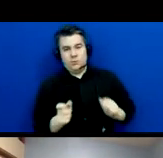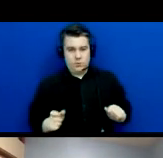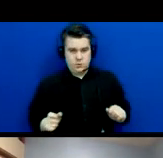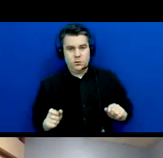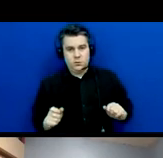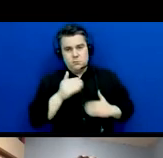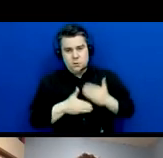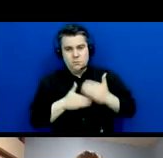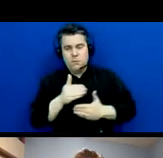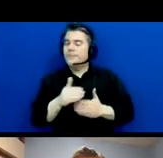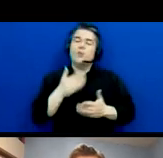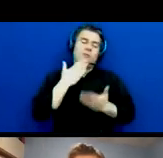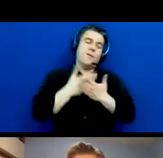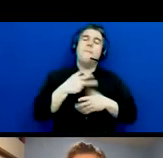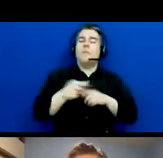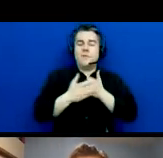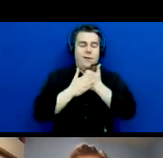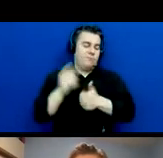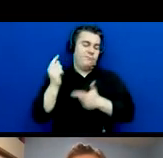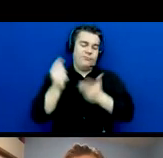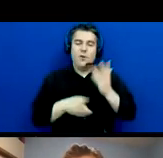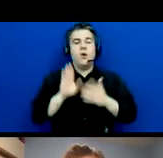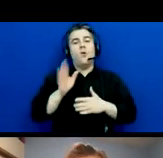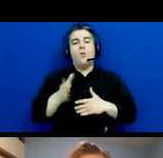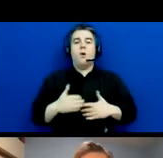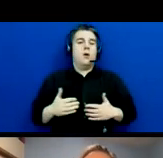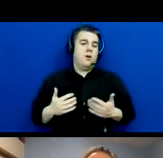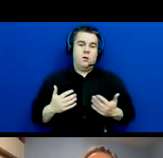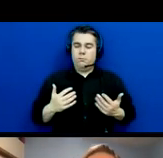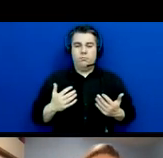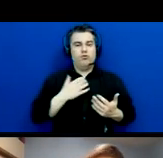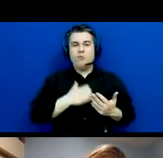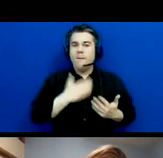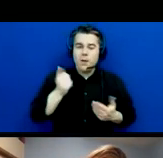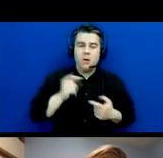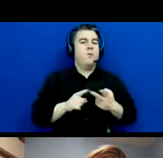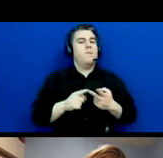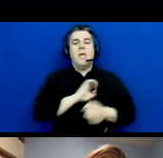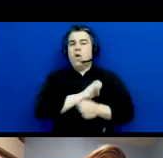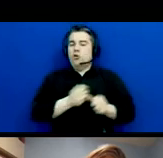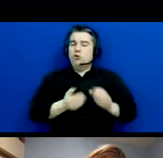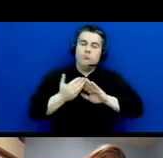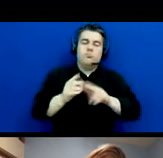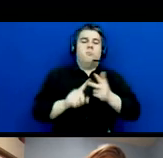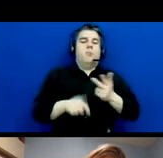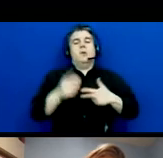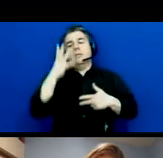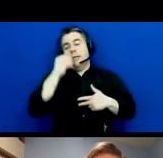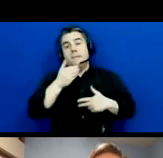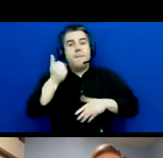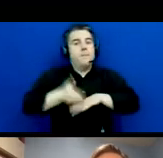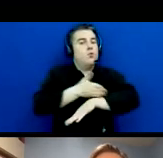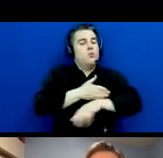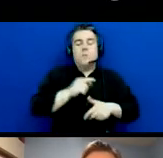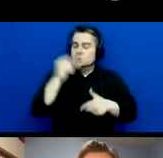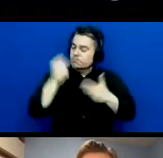Plexus helps with all of these things. You're going to crave better. You're going to have better sustained energy. Your sleep is going to improve. All of these improvements